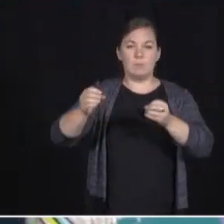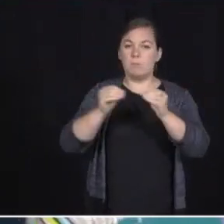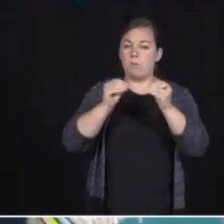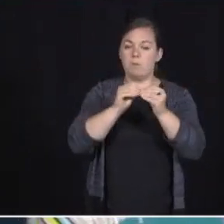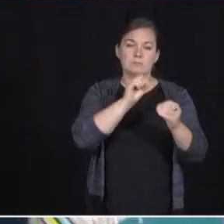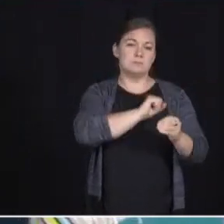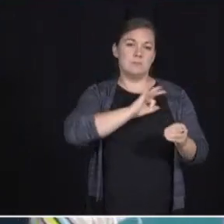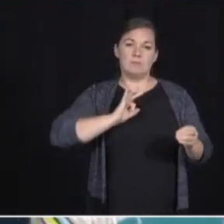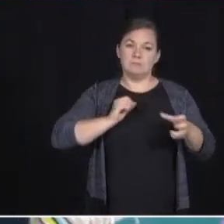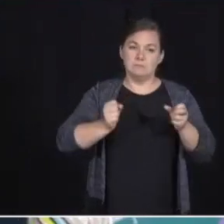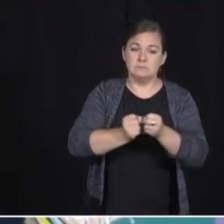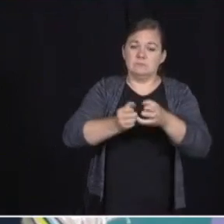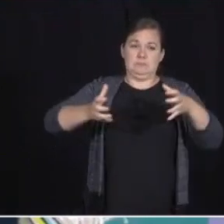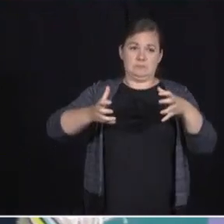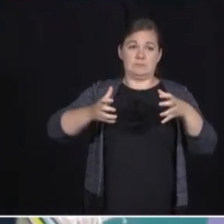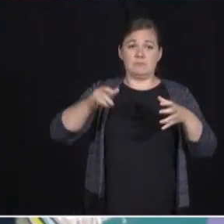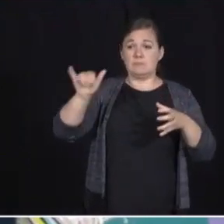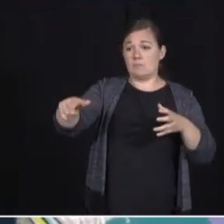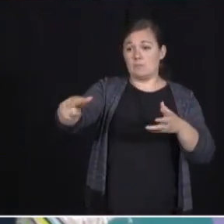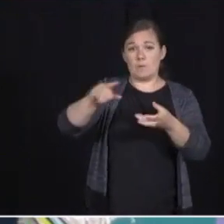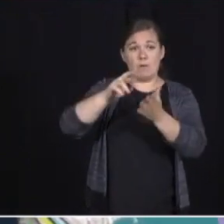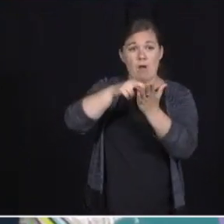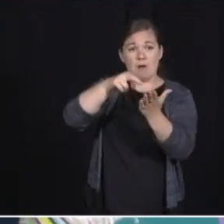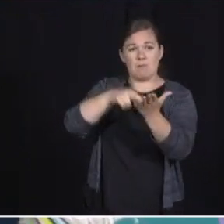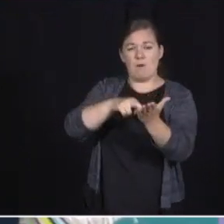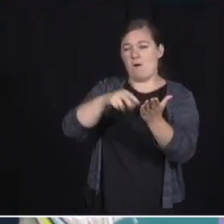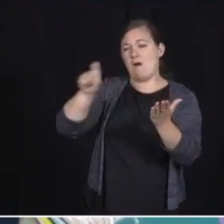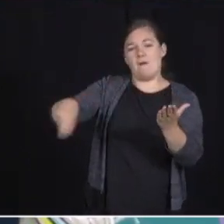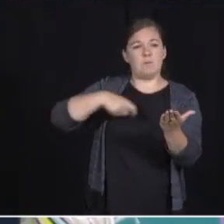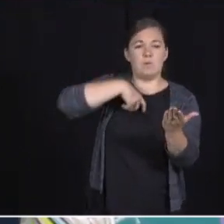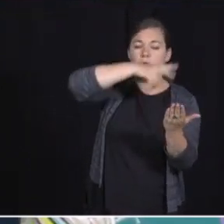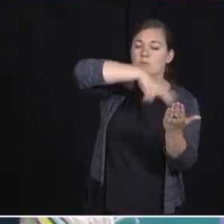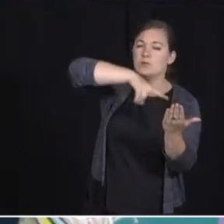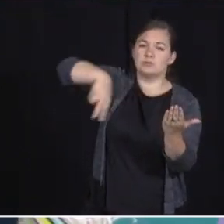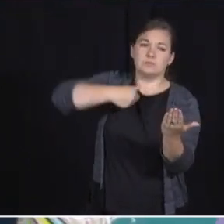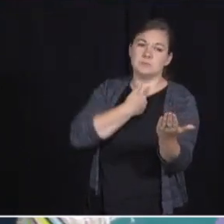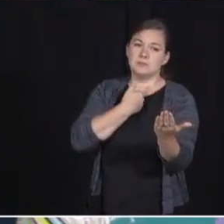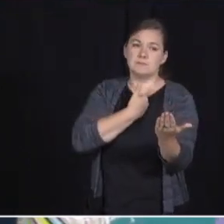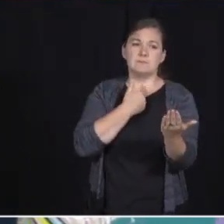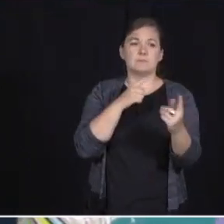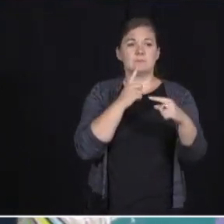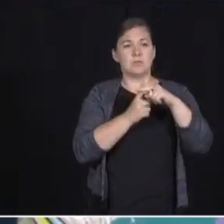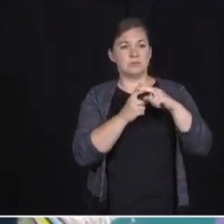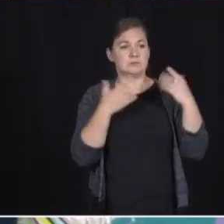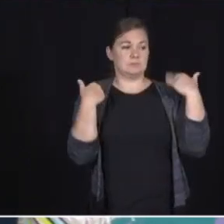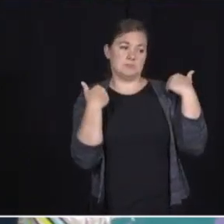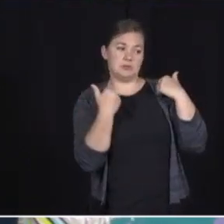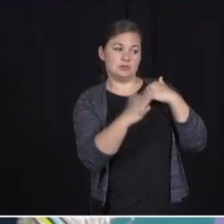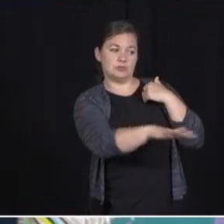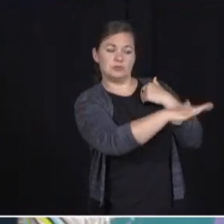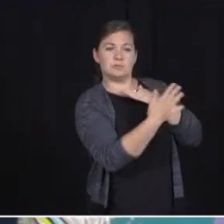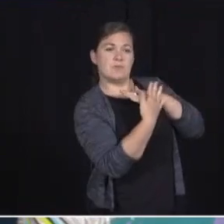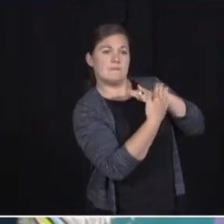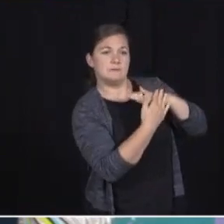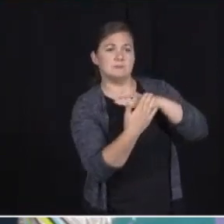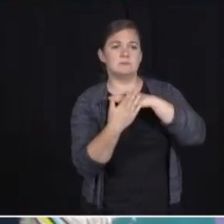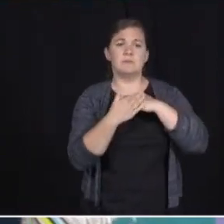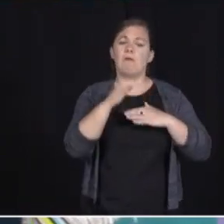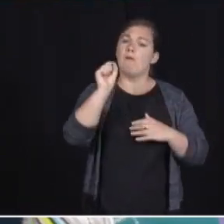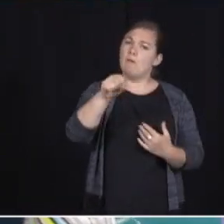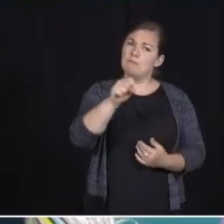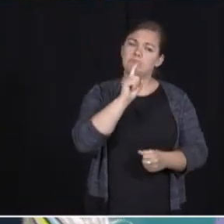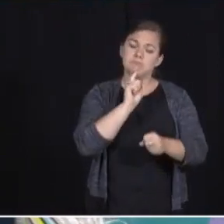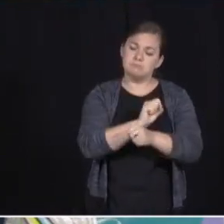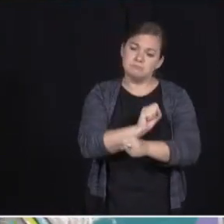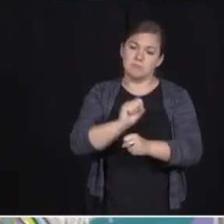amount? I'd have to read over it myself and get briefed by the minister. But there's no doubt in anyone's mind that we need